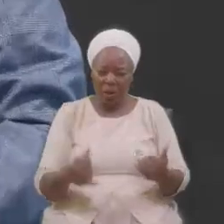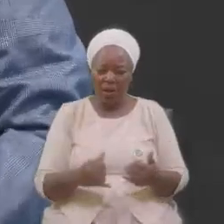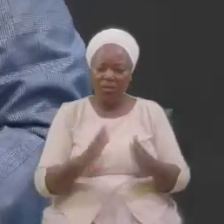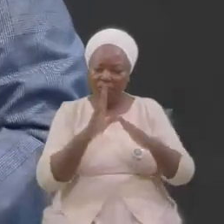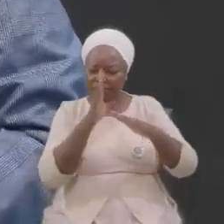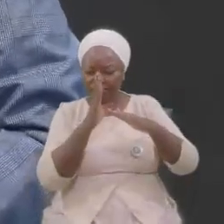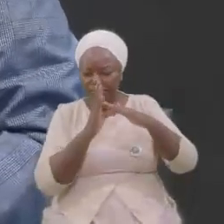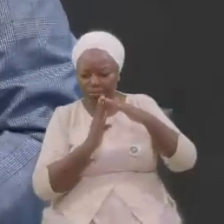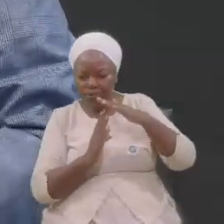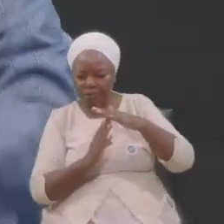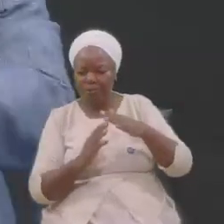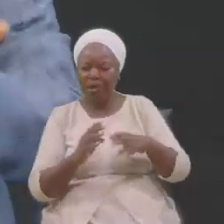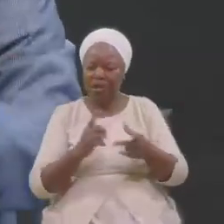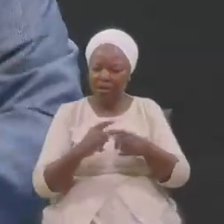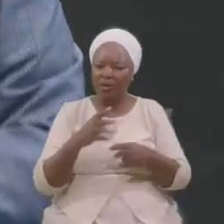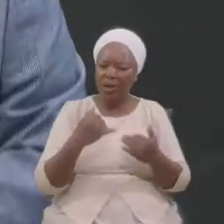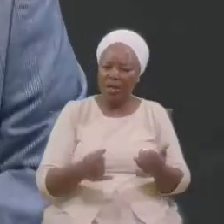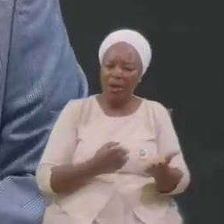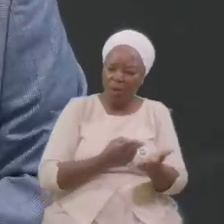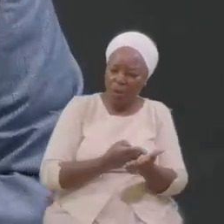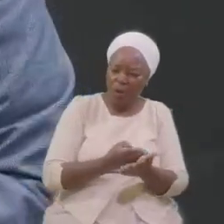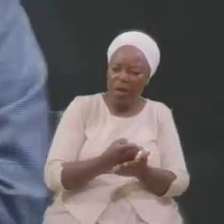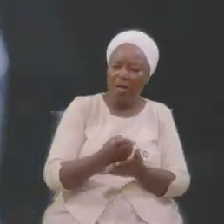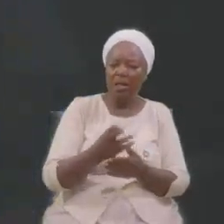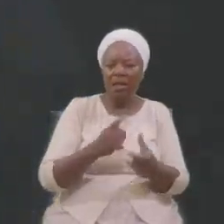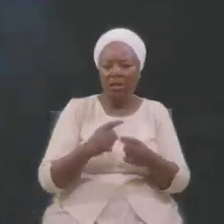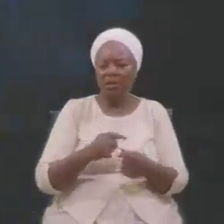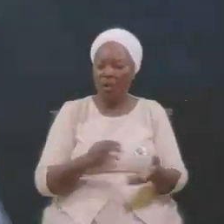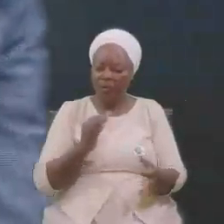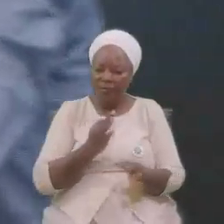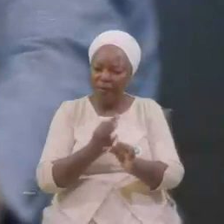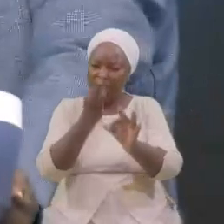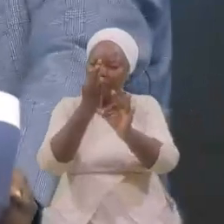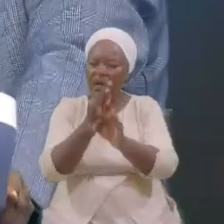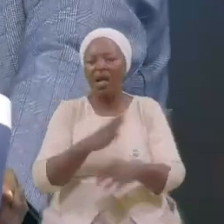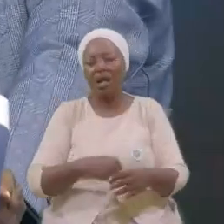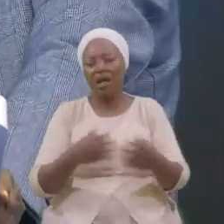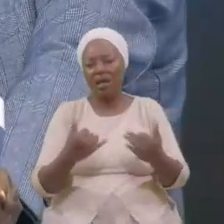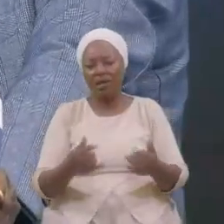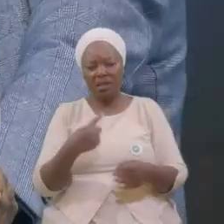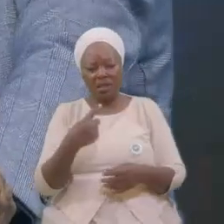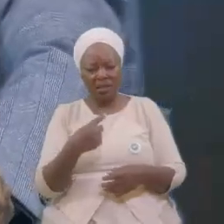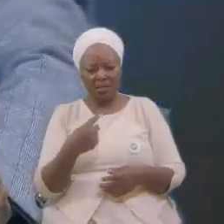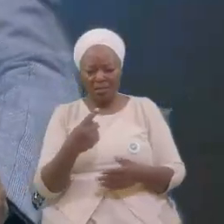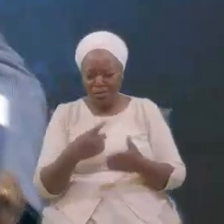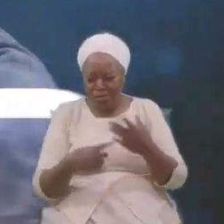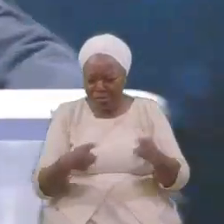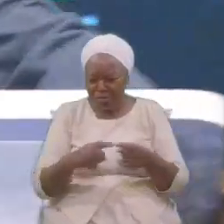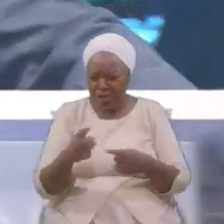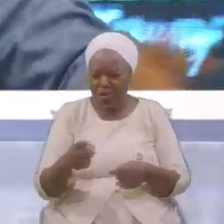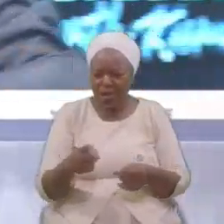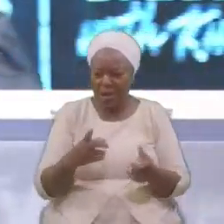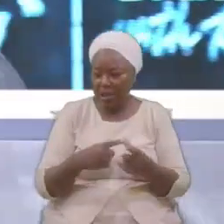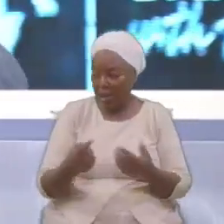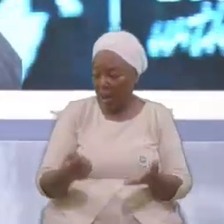are now honest, you are now trustworthy, and they say, what happened to you? You say,